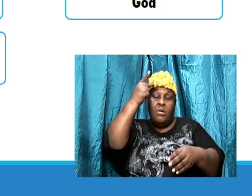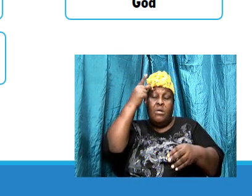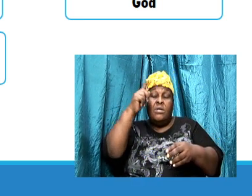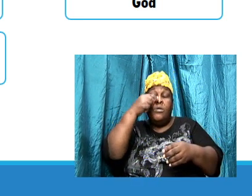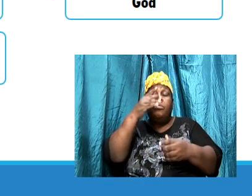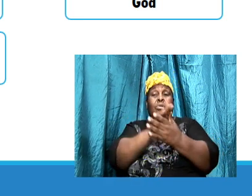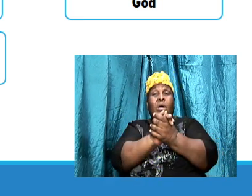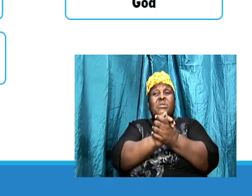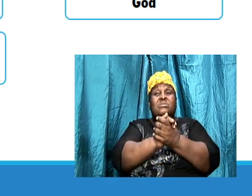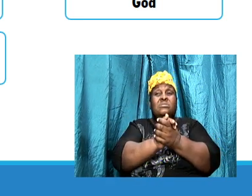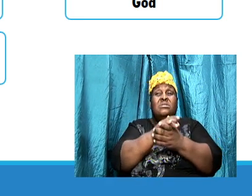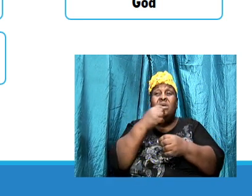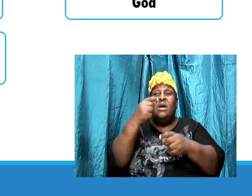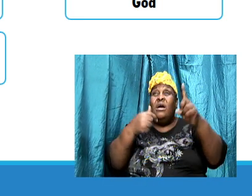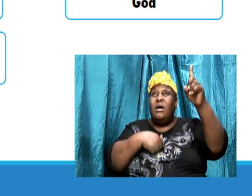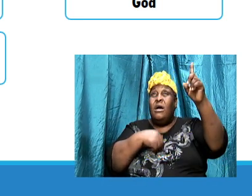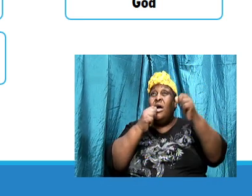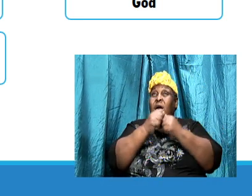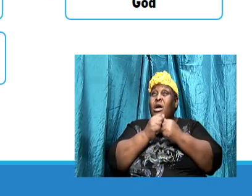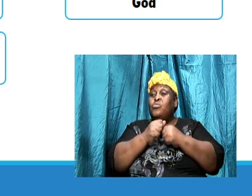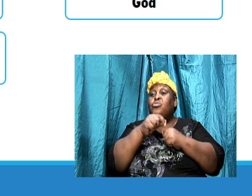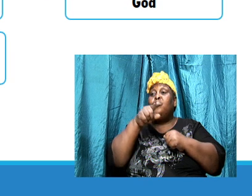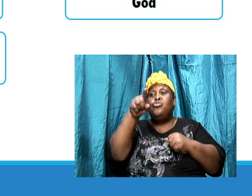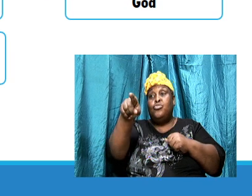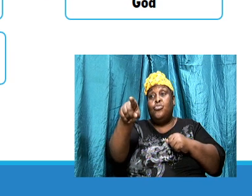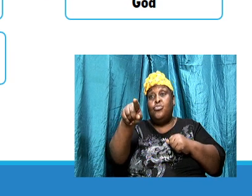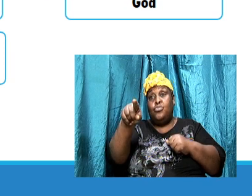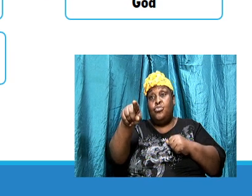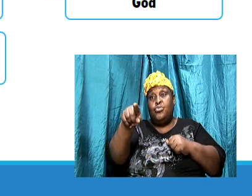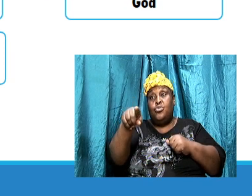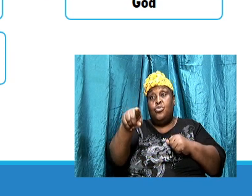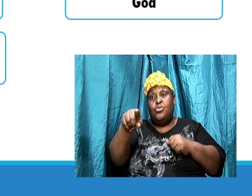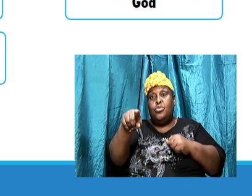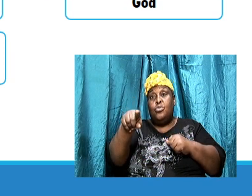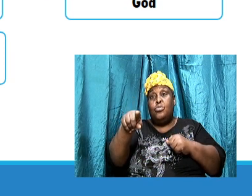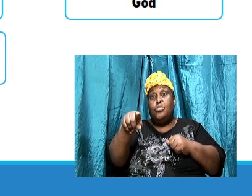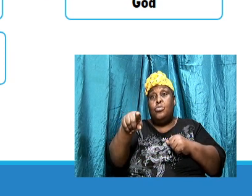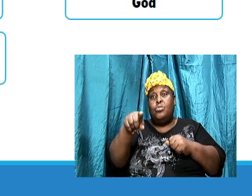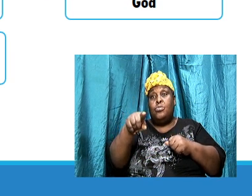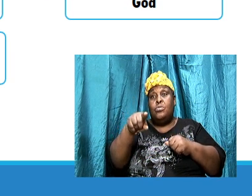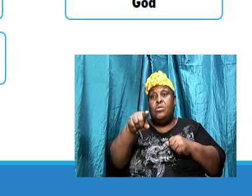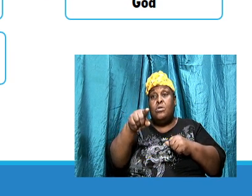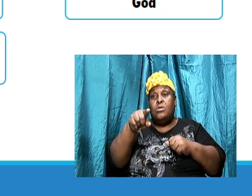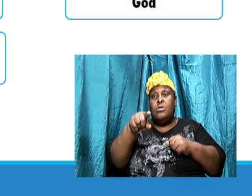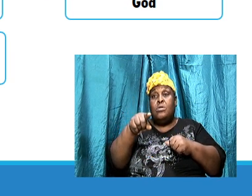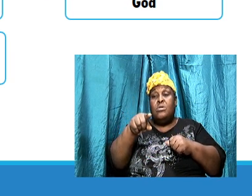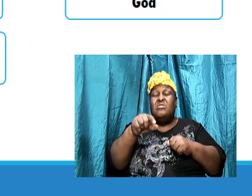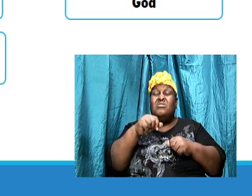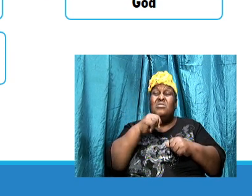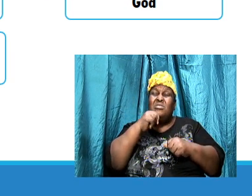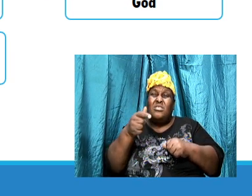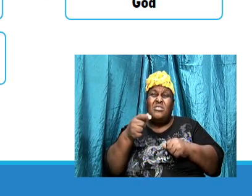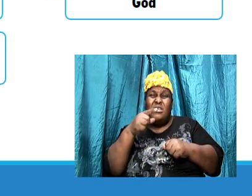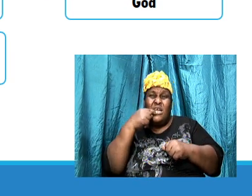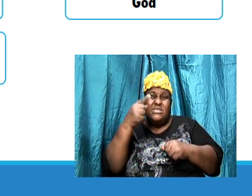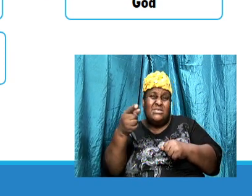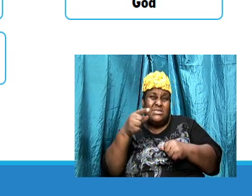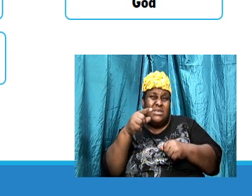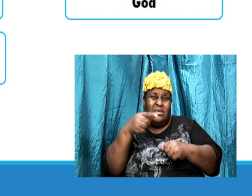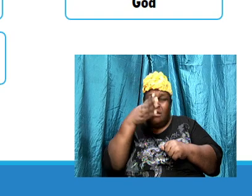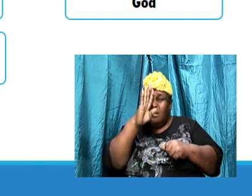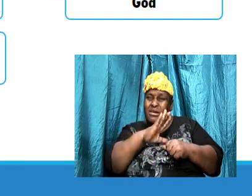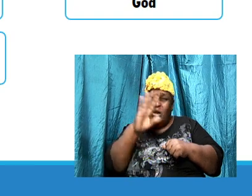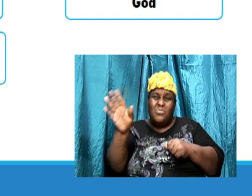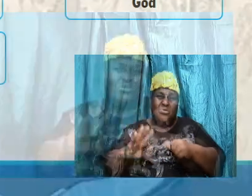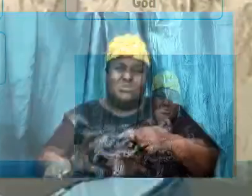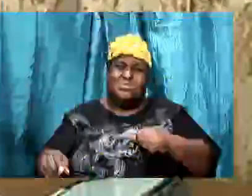thee." Now, it doesn't mean that he wasn't with him all the time, but he was assuring him, give him the assurance that he was with him now,